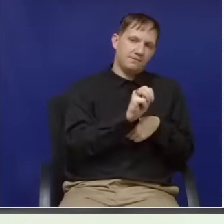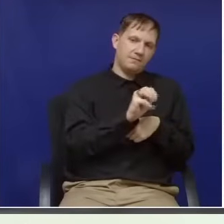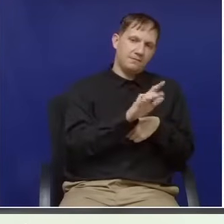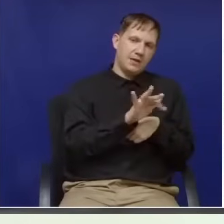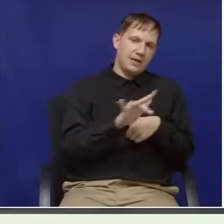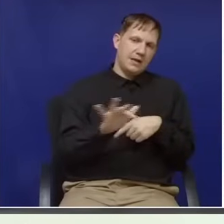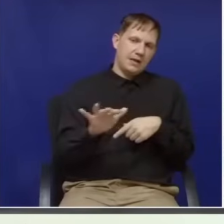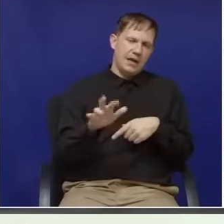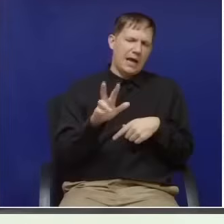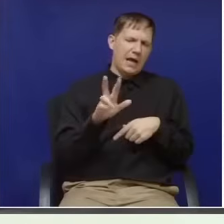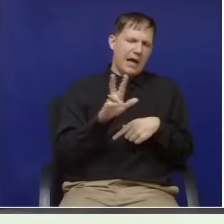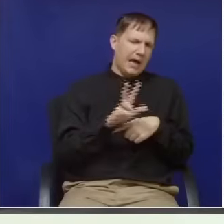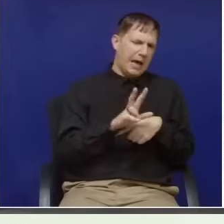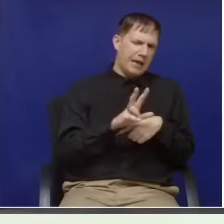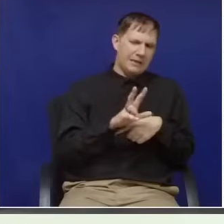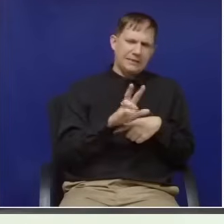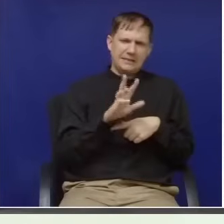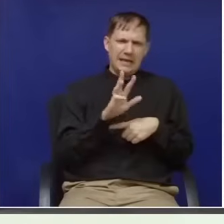5,987 and